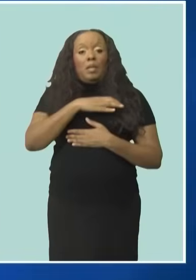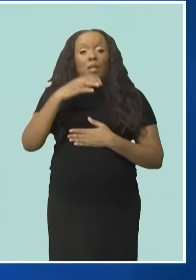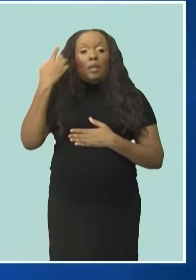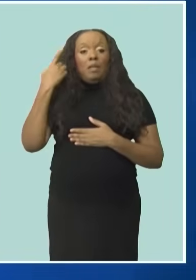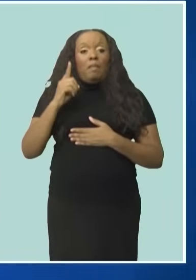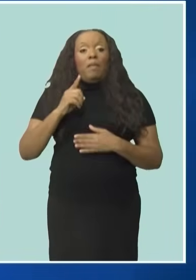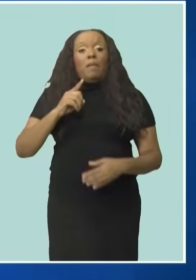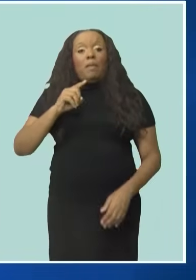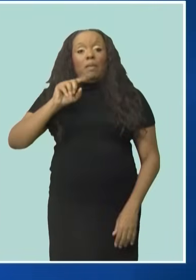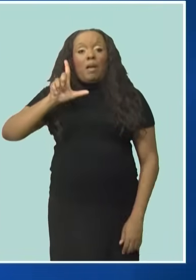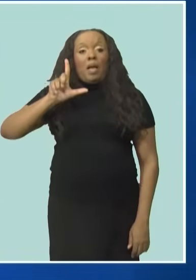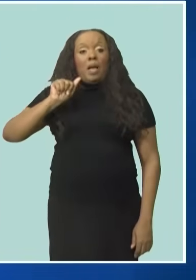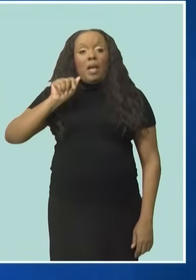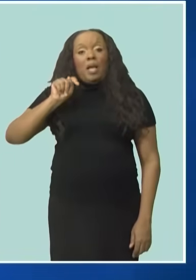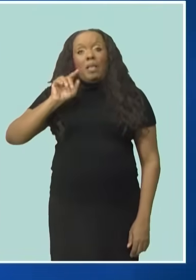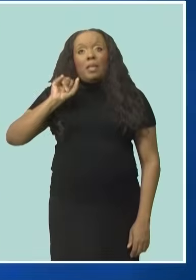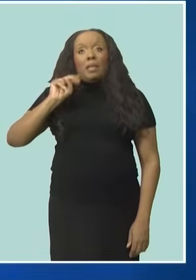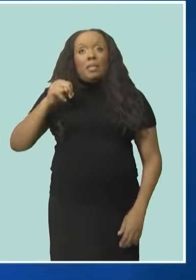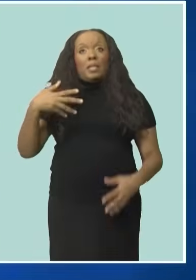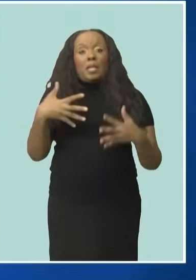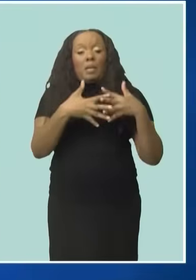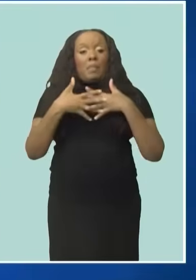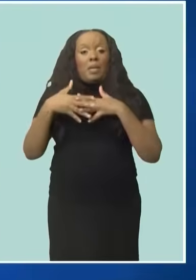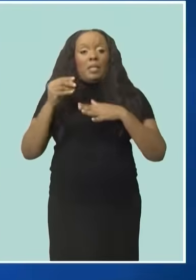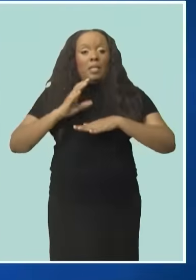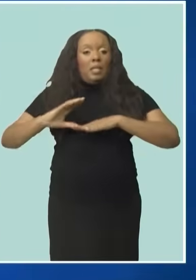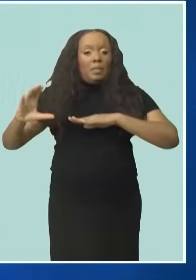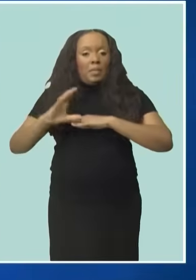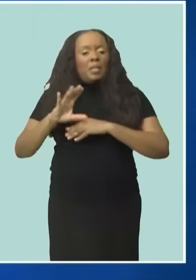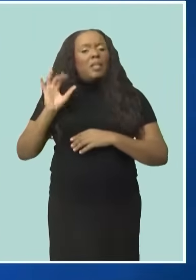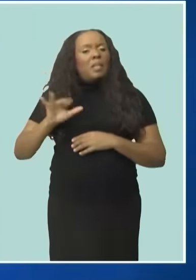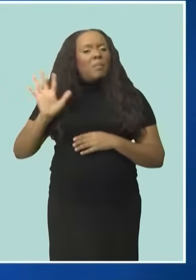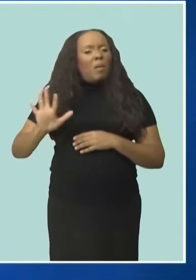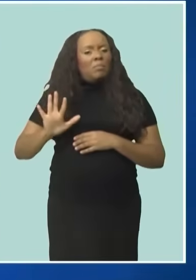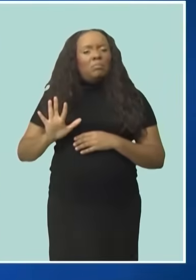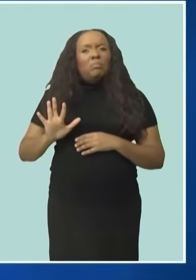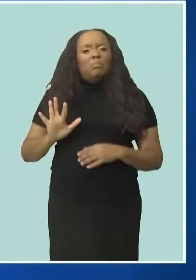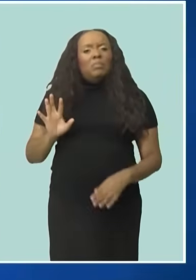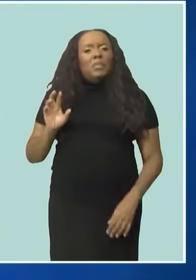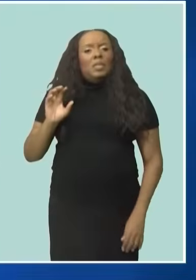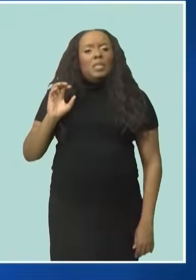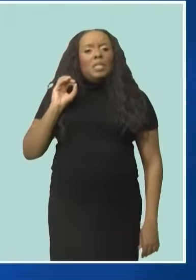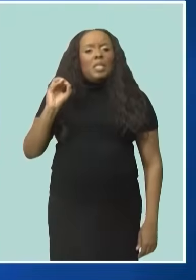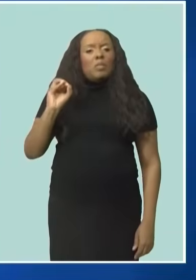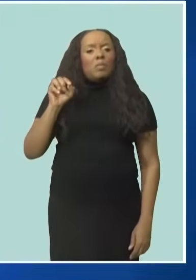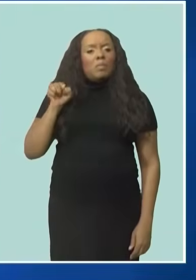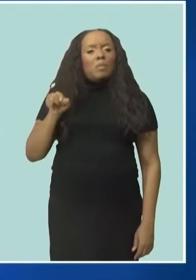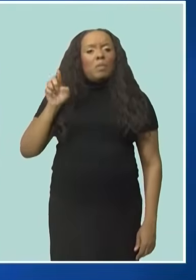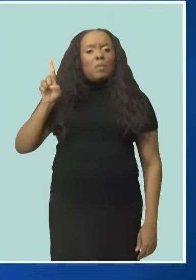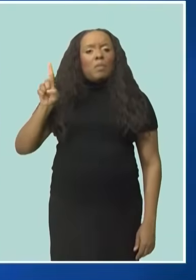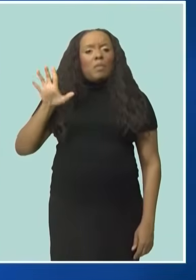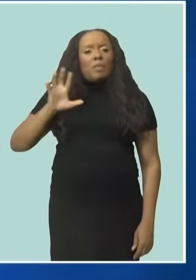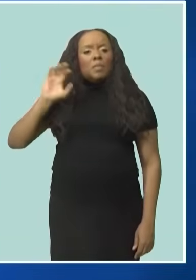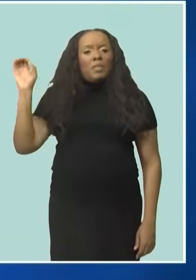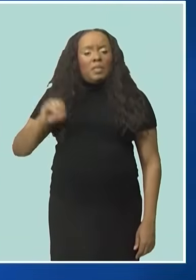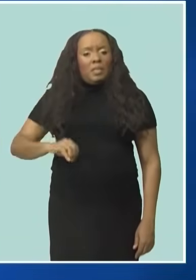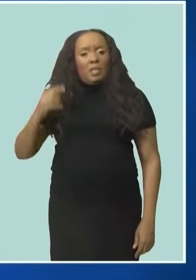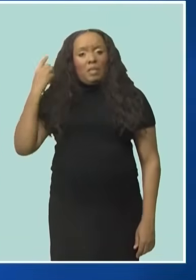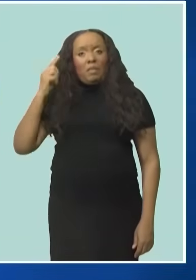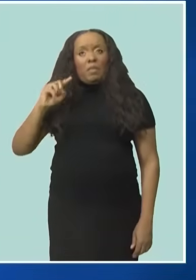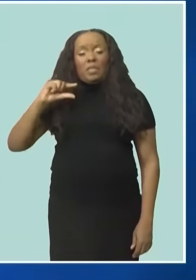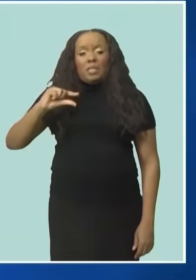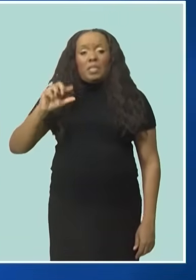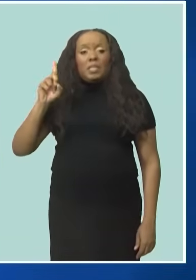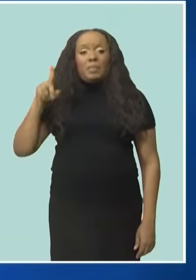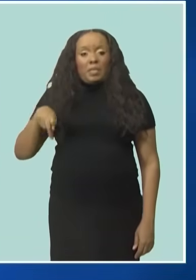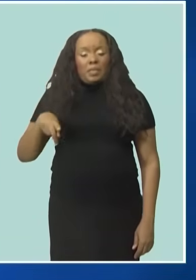or ECLAC. It noted that the figure amounts to 0.15% of the country's gross domestic product. The damage